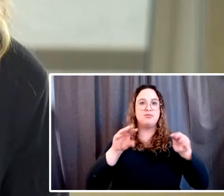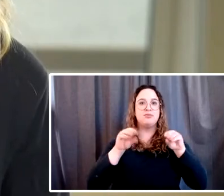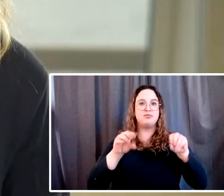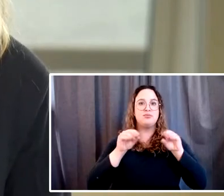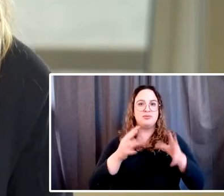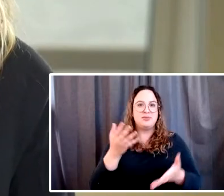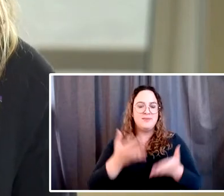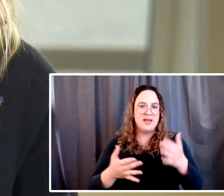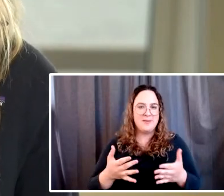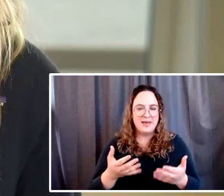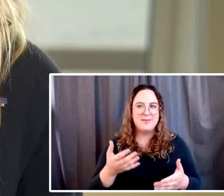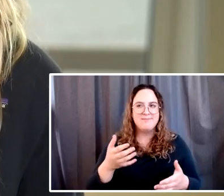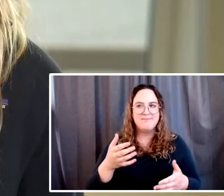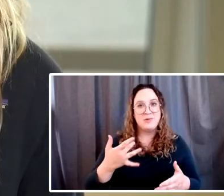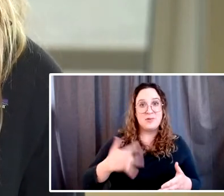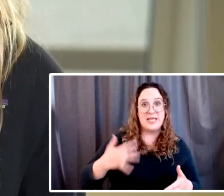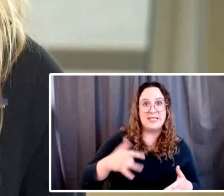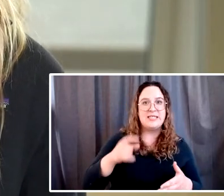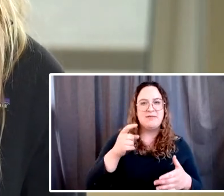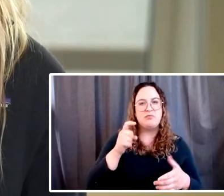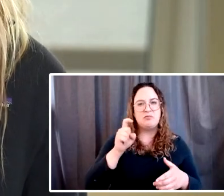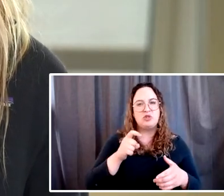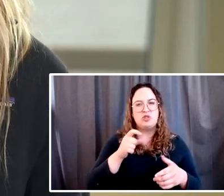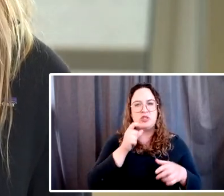potentially trigger photosensitivity reactions.